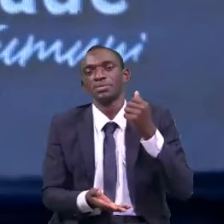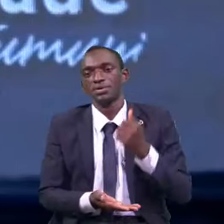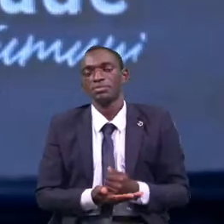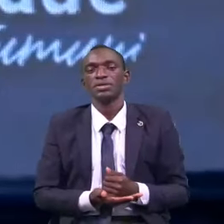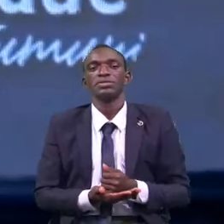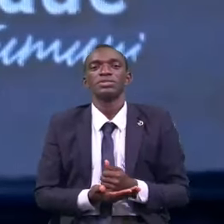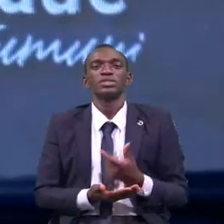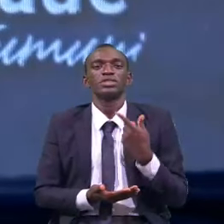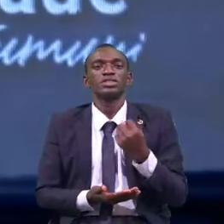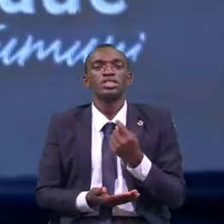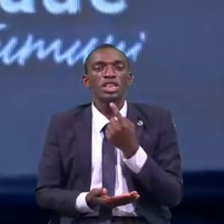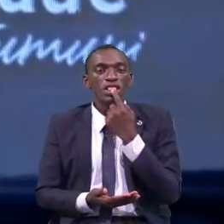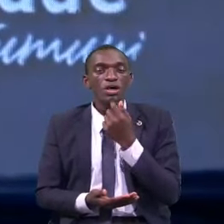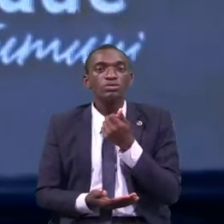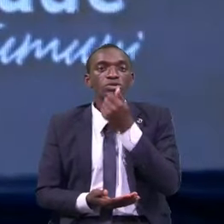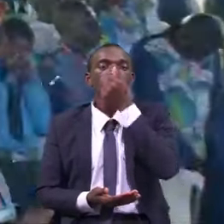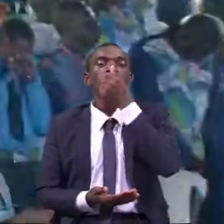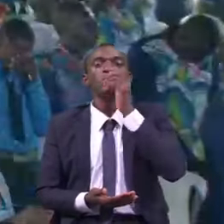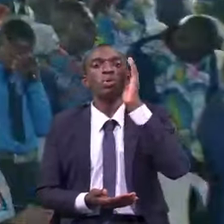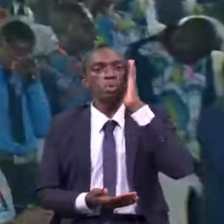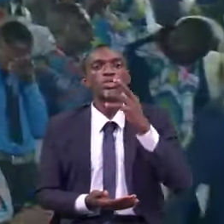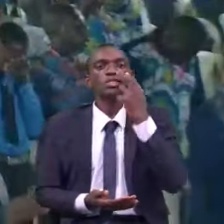The dumb tongue will speak out.